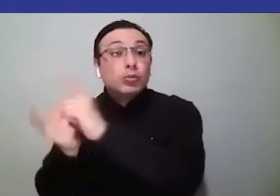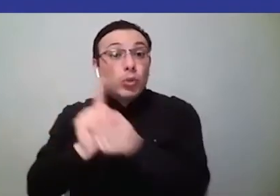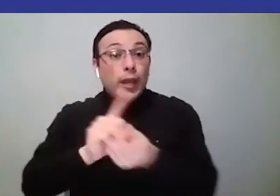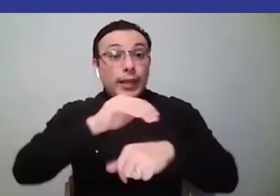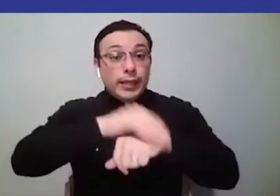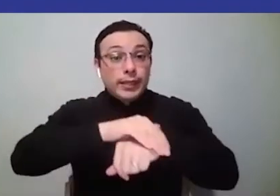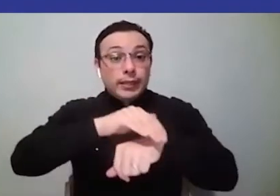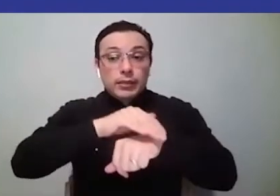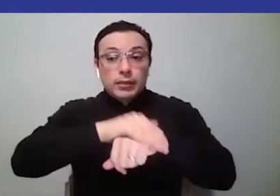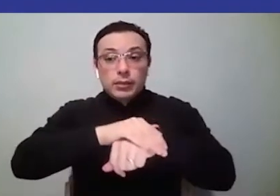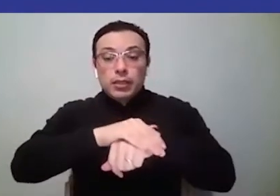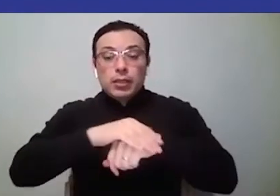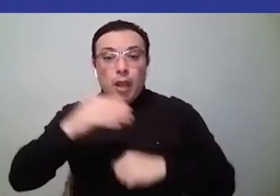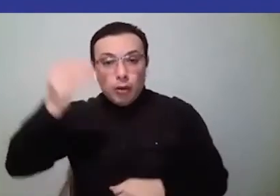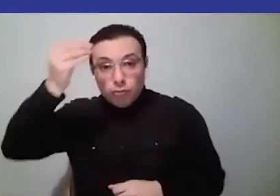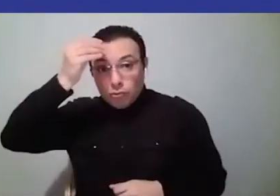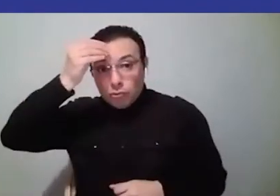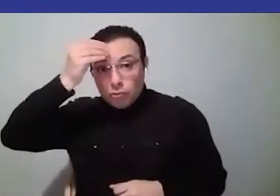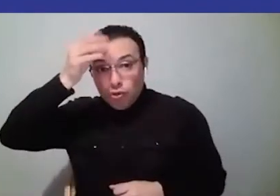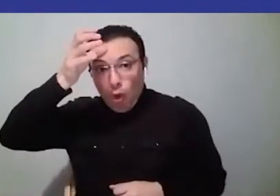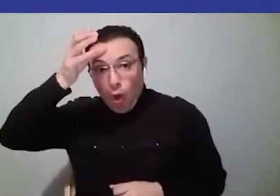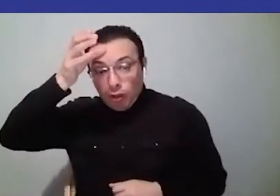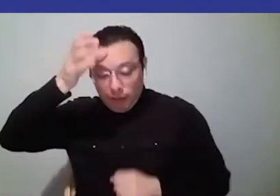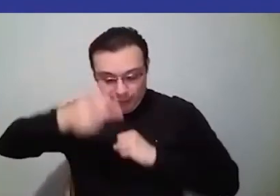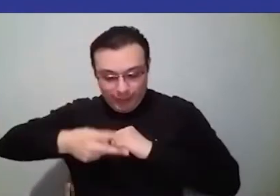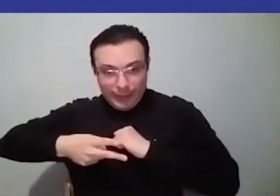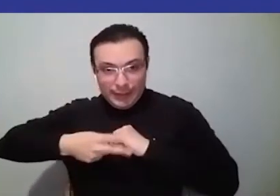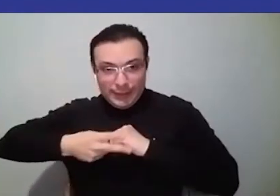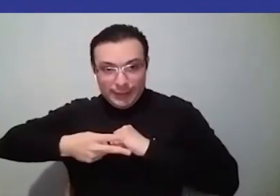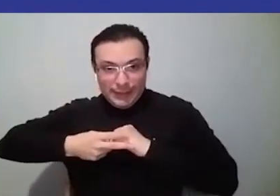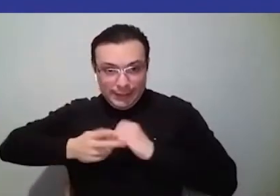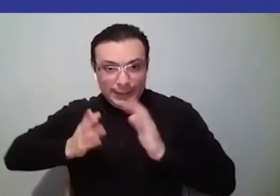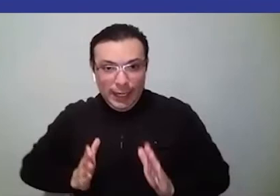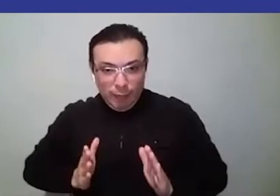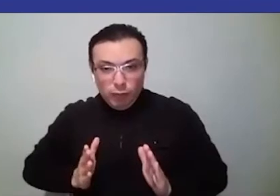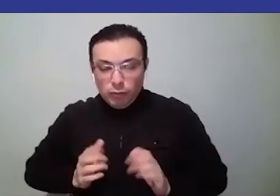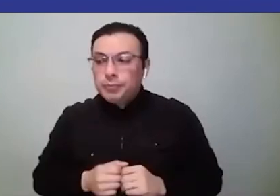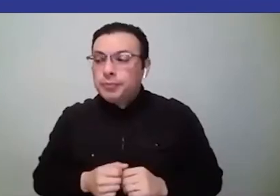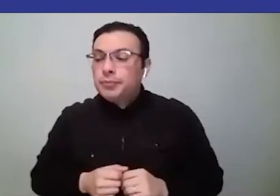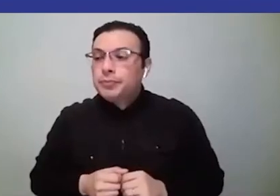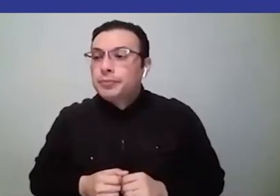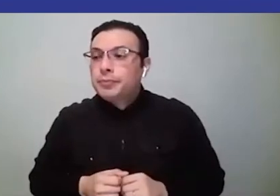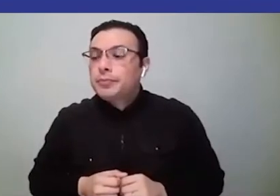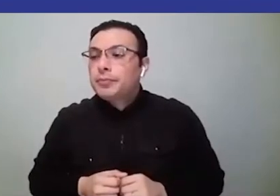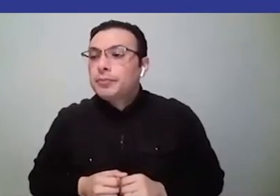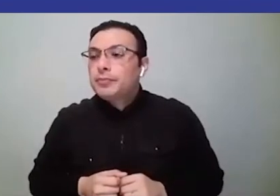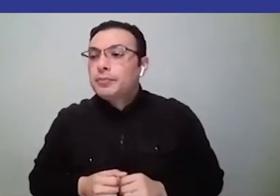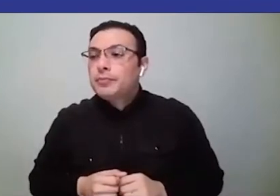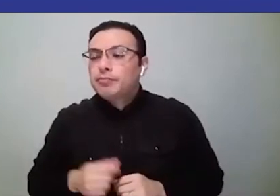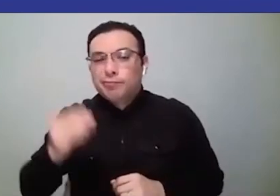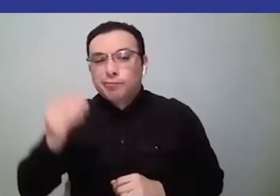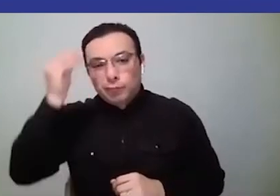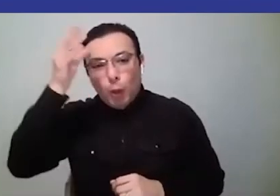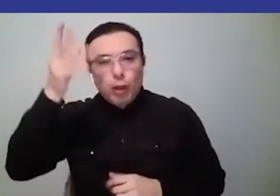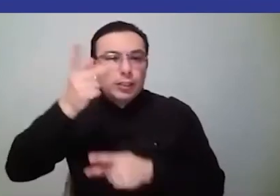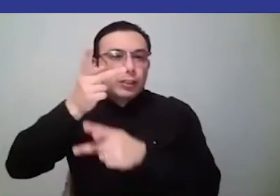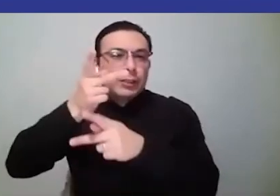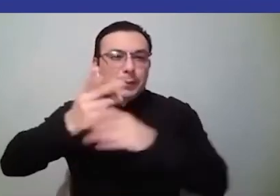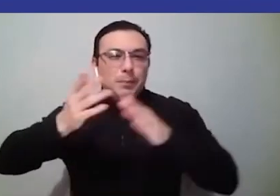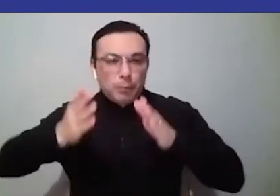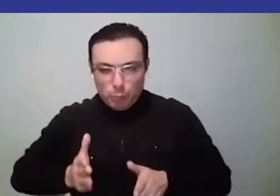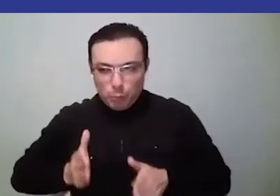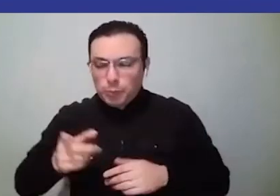Anton Troyer, or was. It comes out of Bemidji State. Anyhow, they have like, there's recordings that go along with the